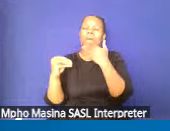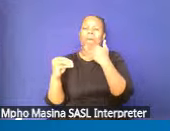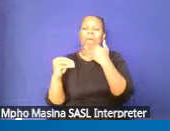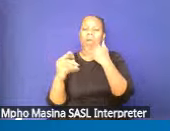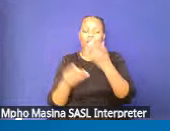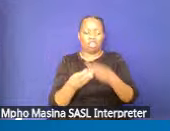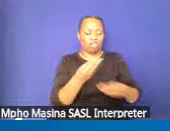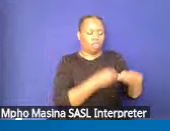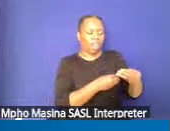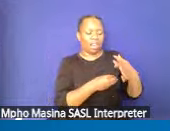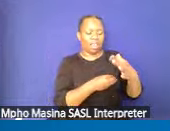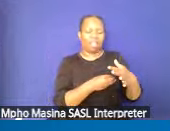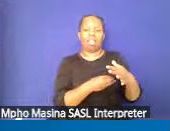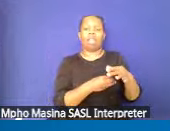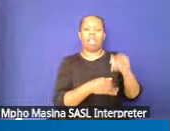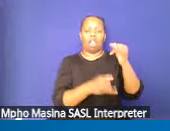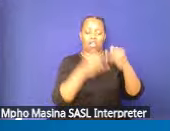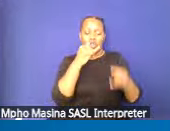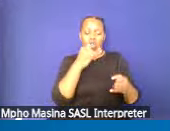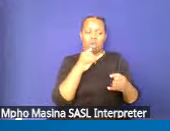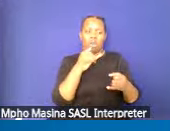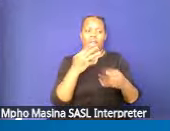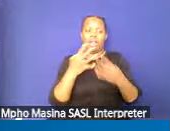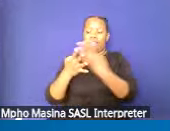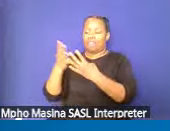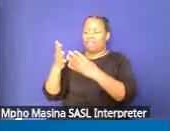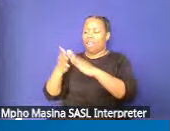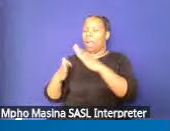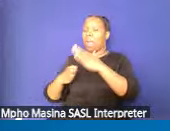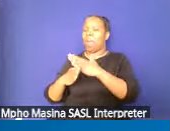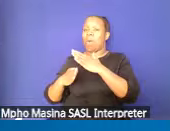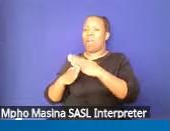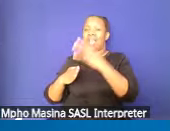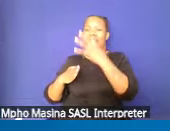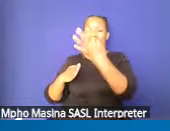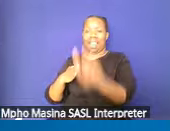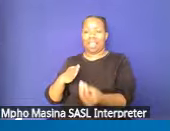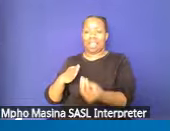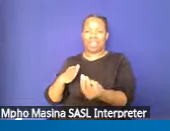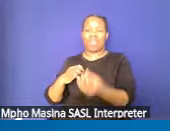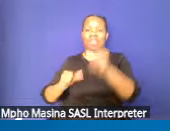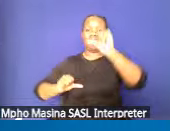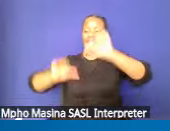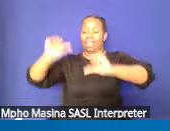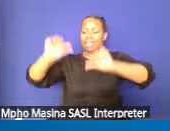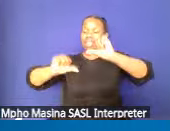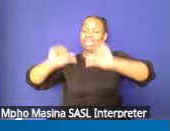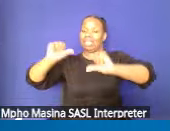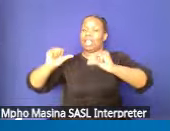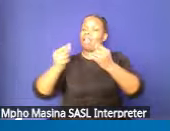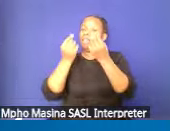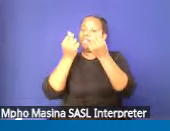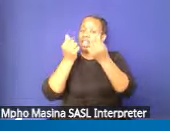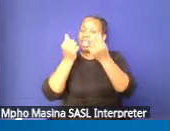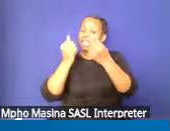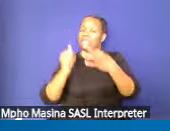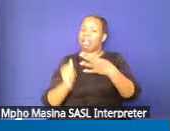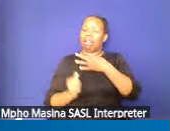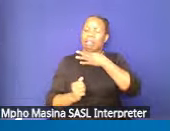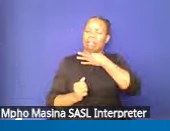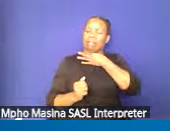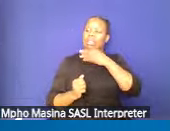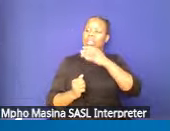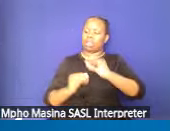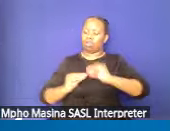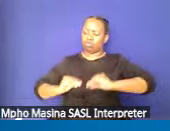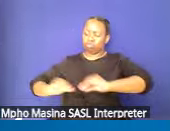we've got a framework which assess the financial risk, which we take through all these